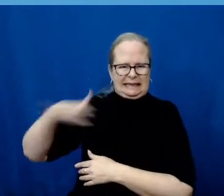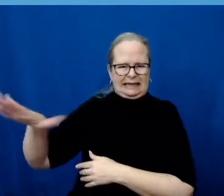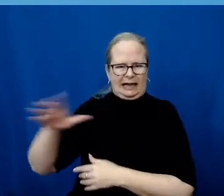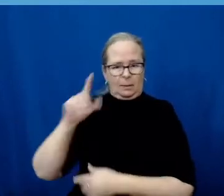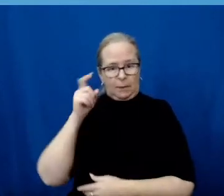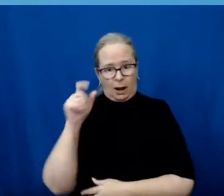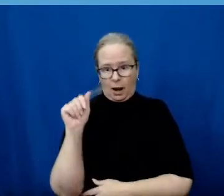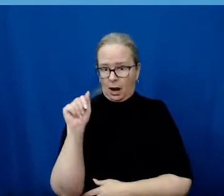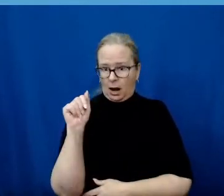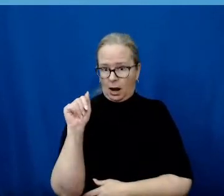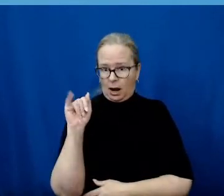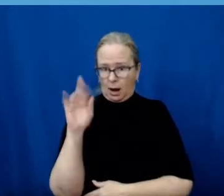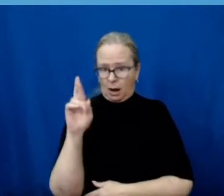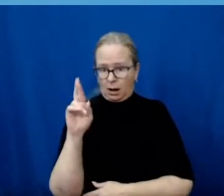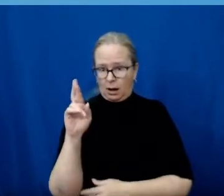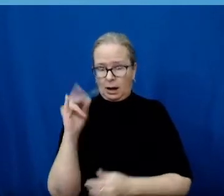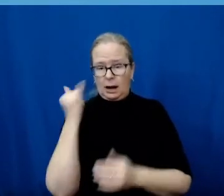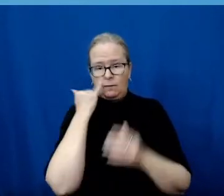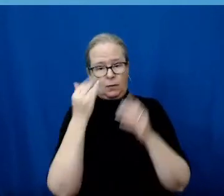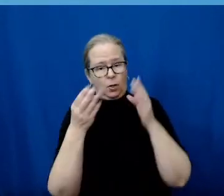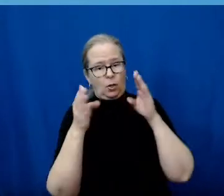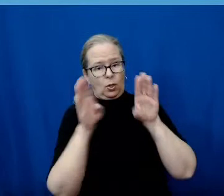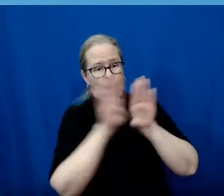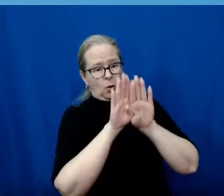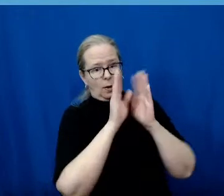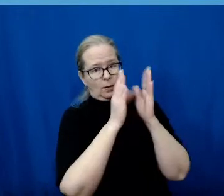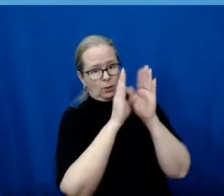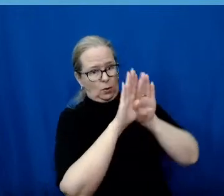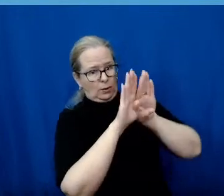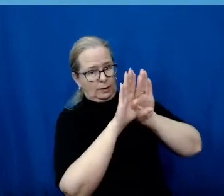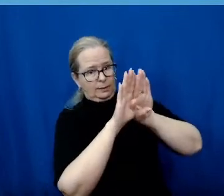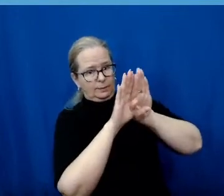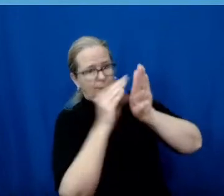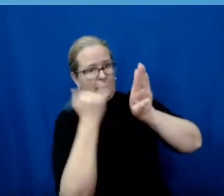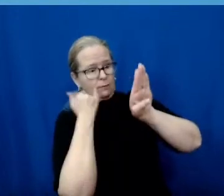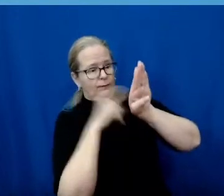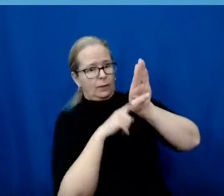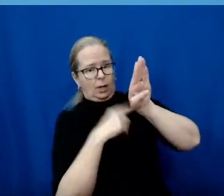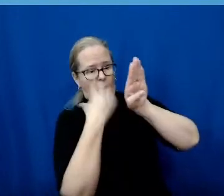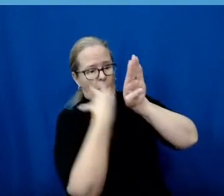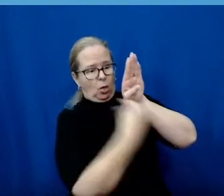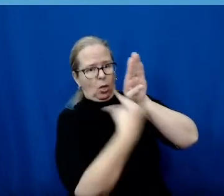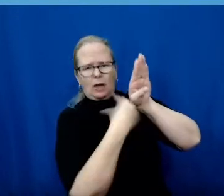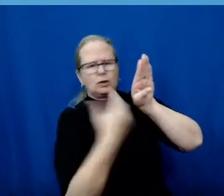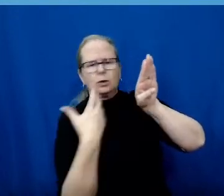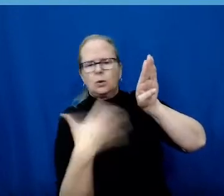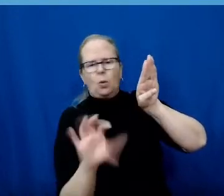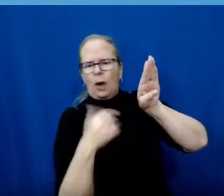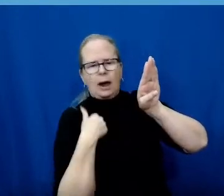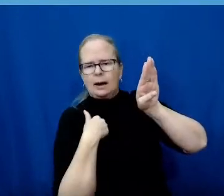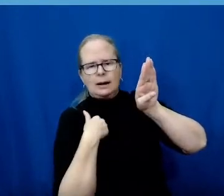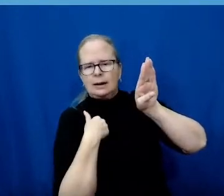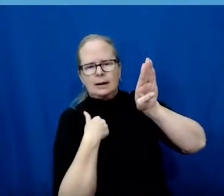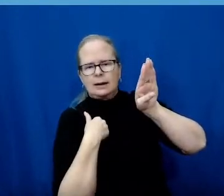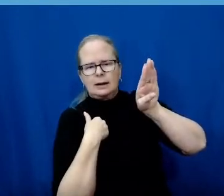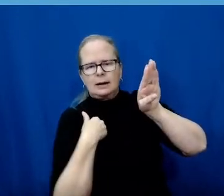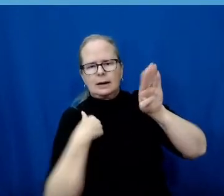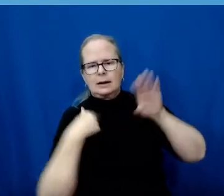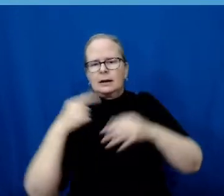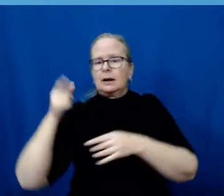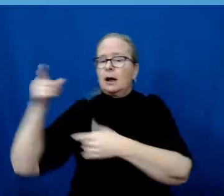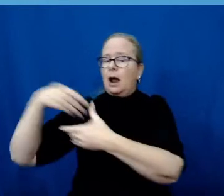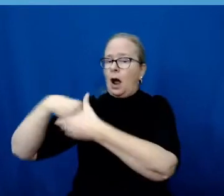up a window. That costs nothing. Everybody has a towel. Everybody has windows. That